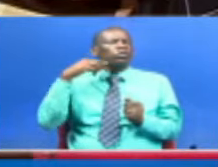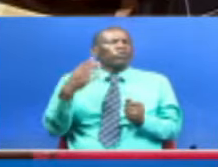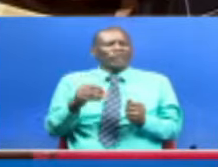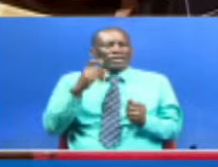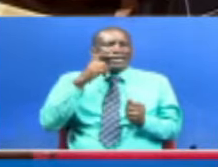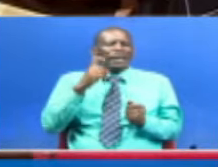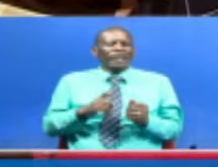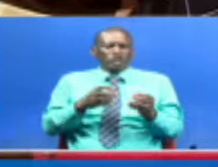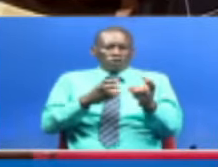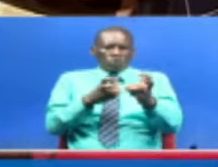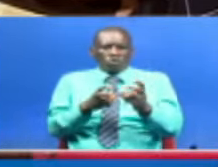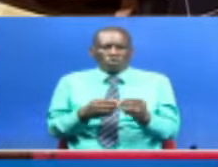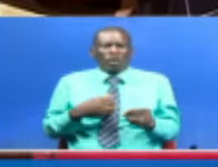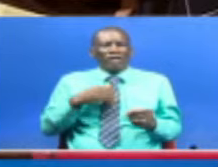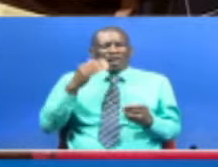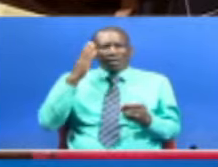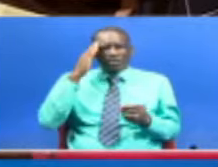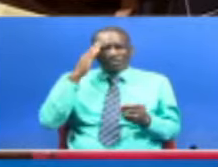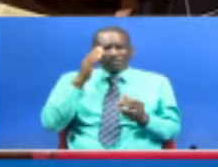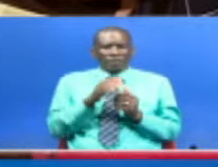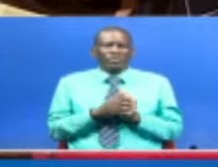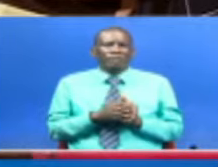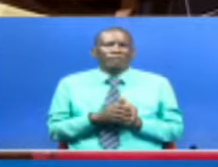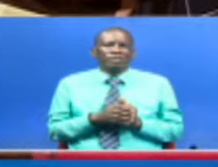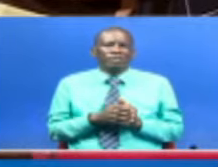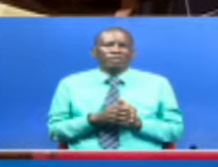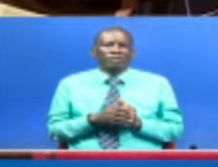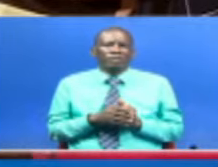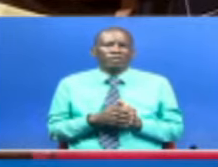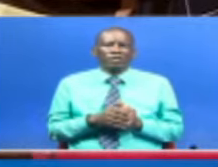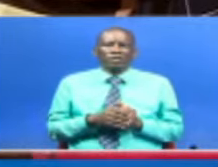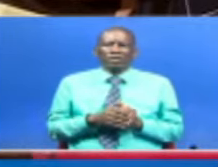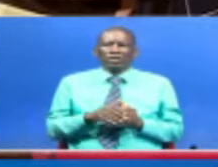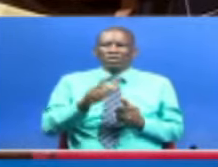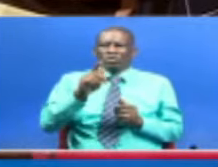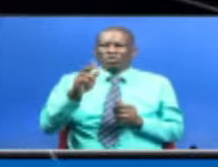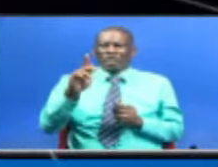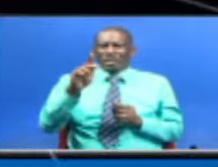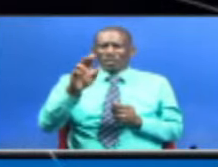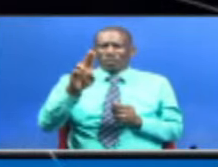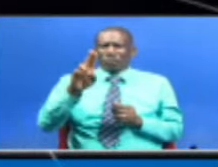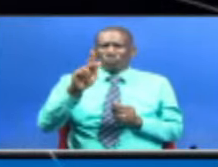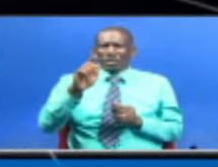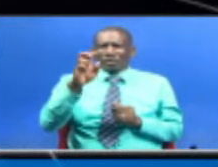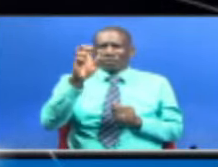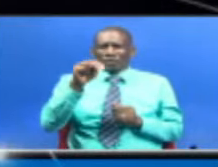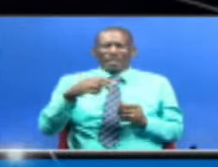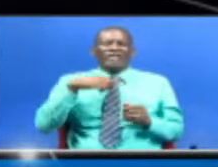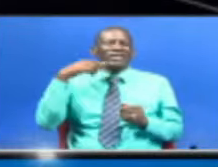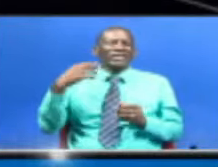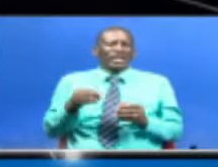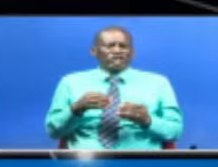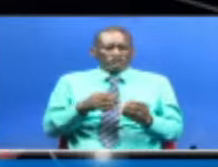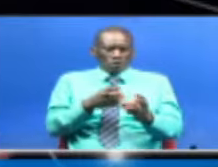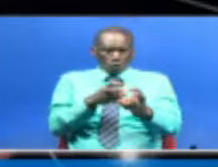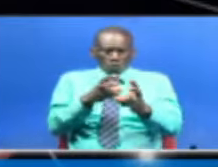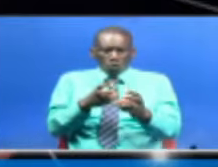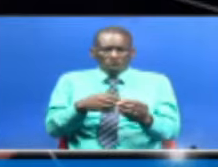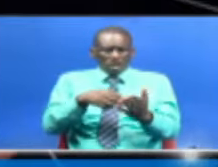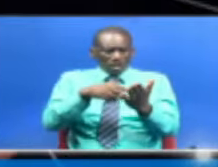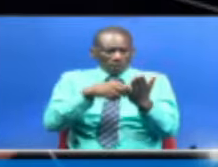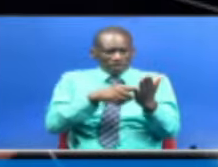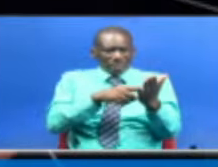so I think that the Ukraine-Russia war has emphasized the